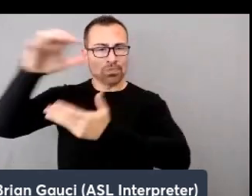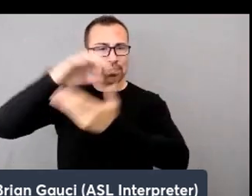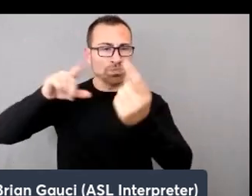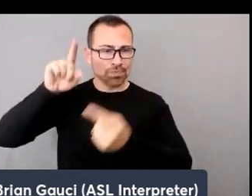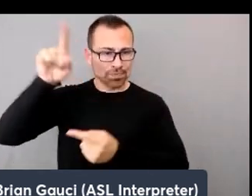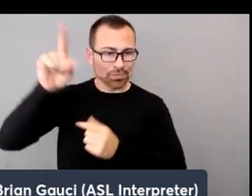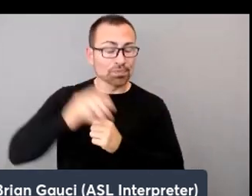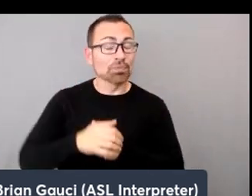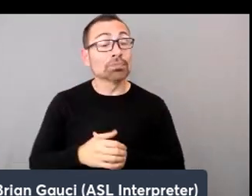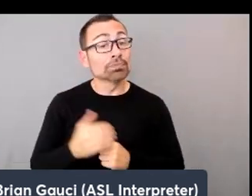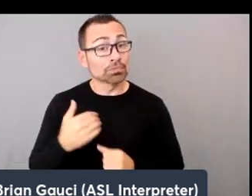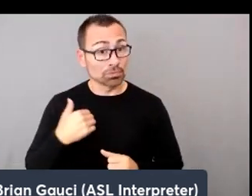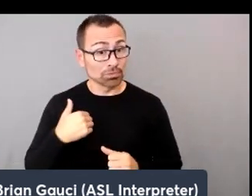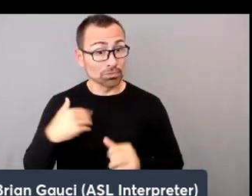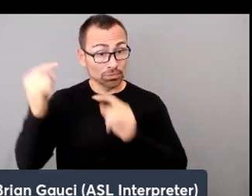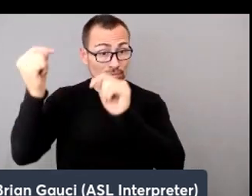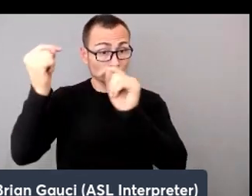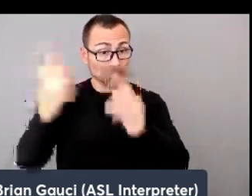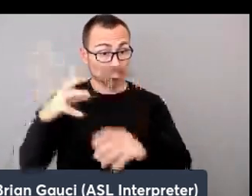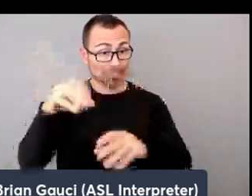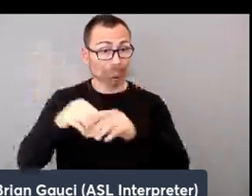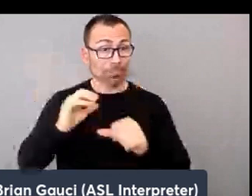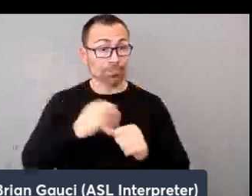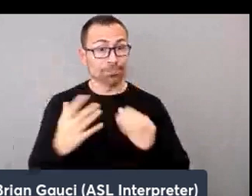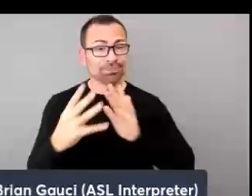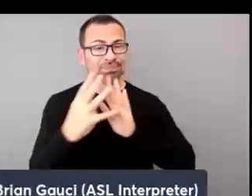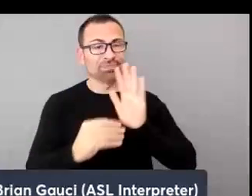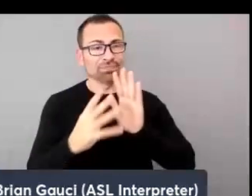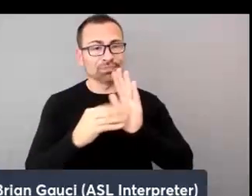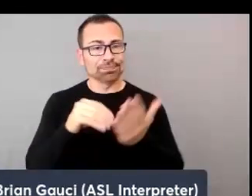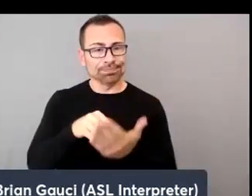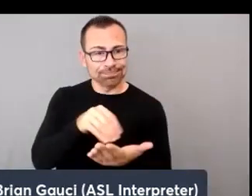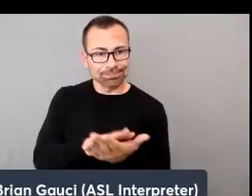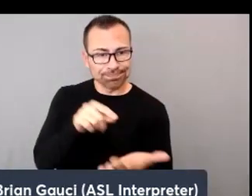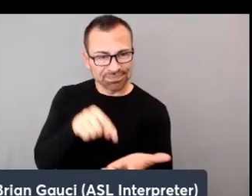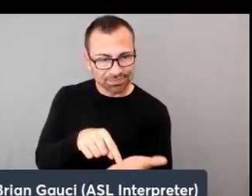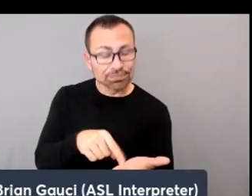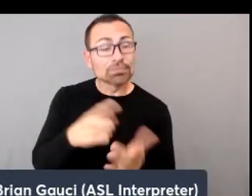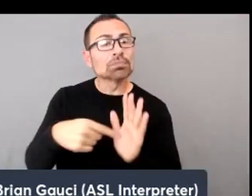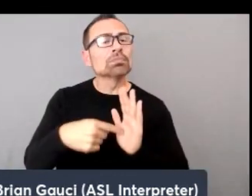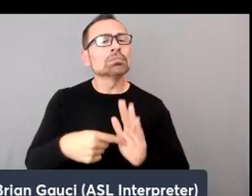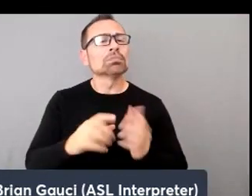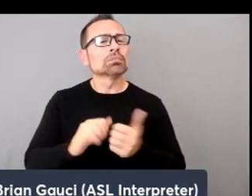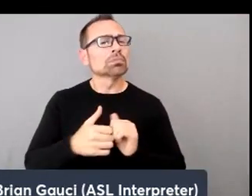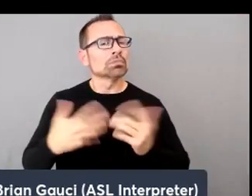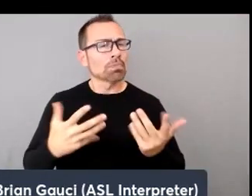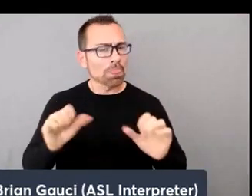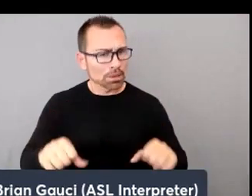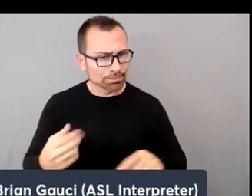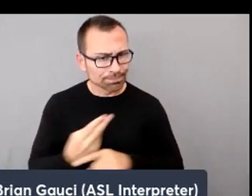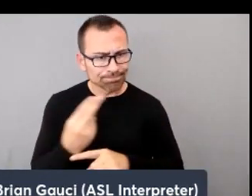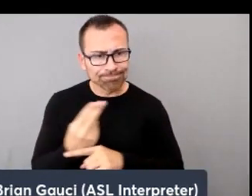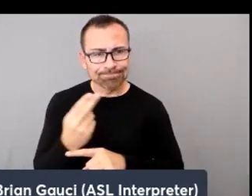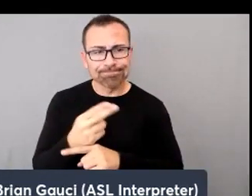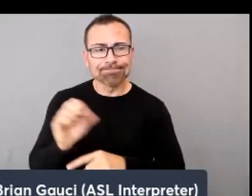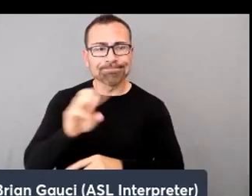a tutorial in the Replicator documentation where we show how to utilize